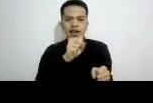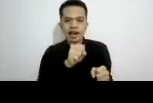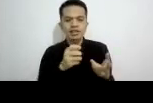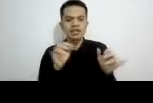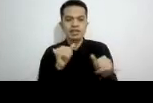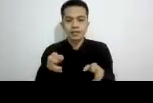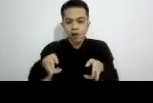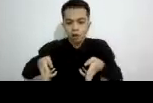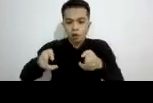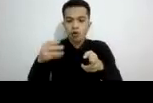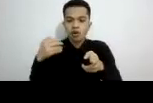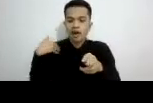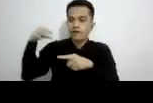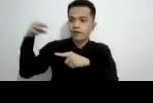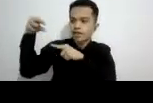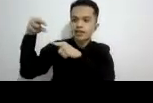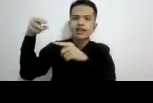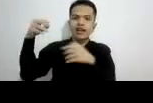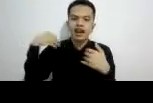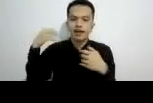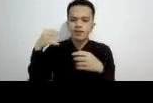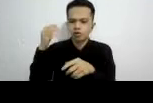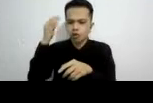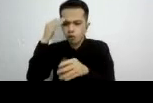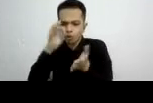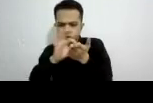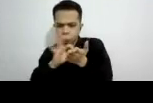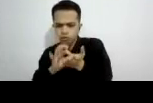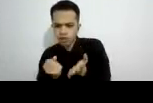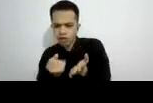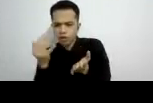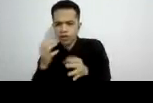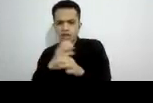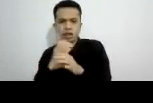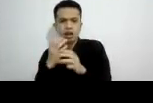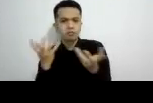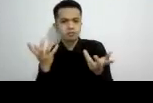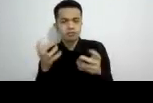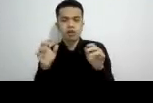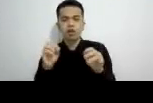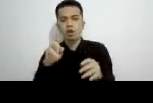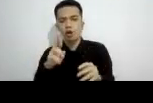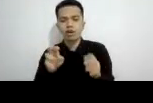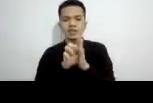have cameras, which can determine how many cars are on the road. Maybe